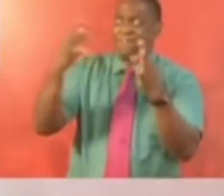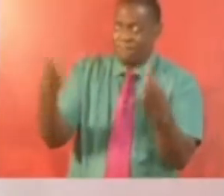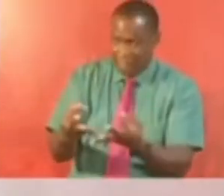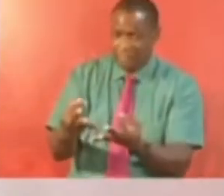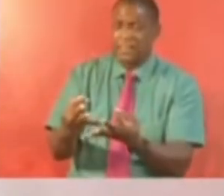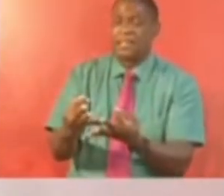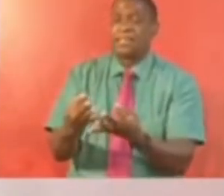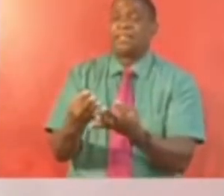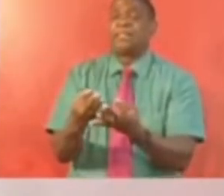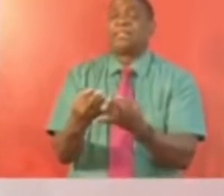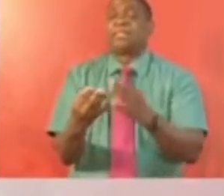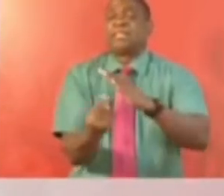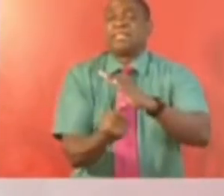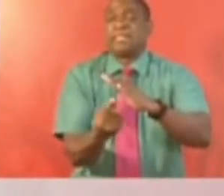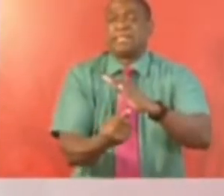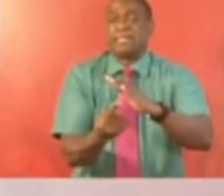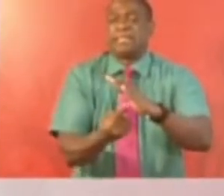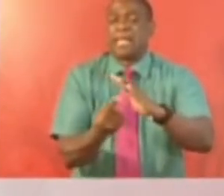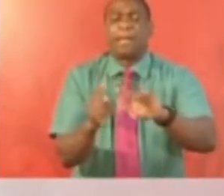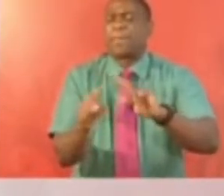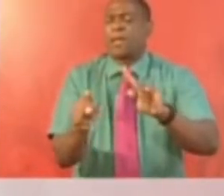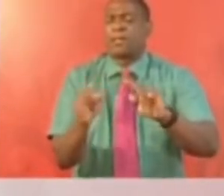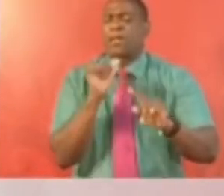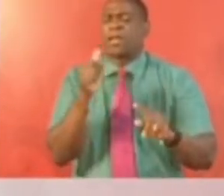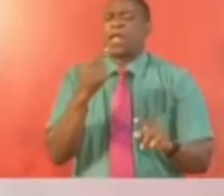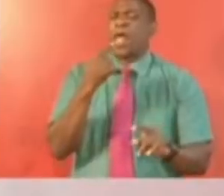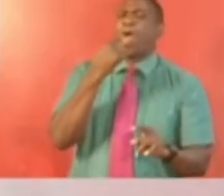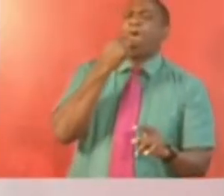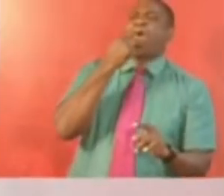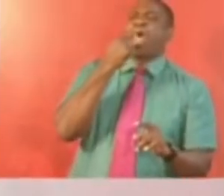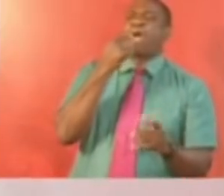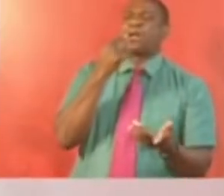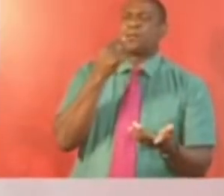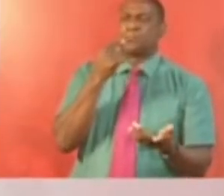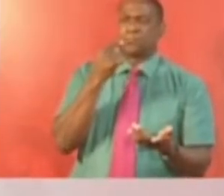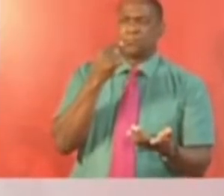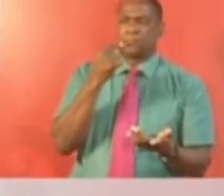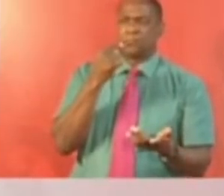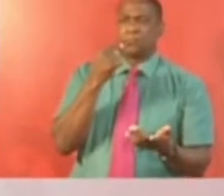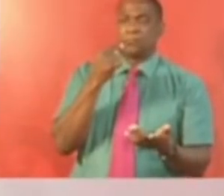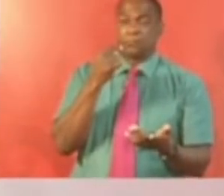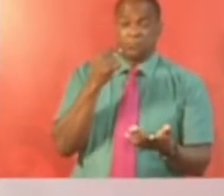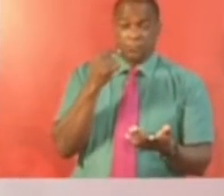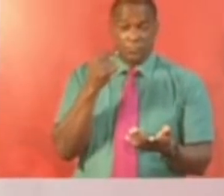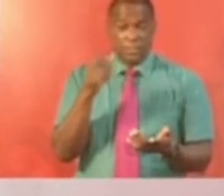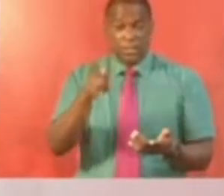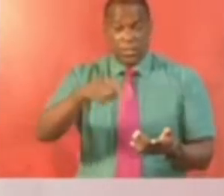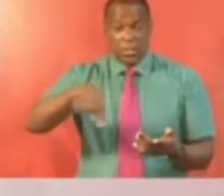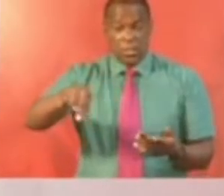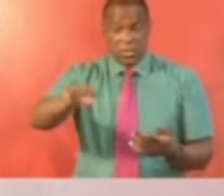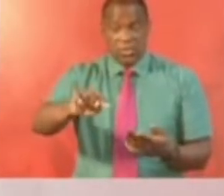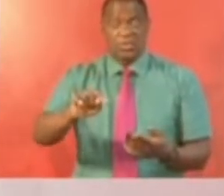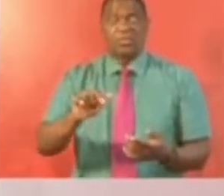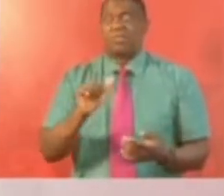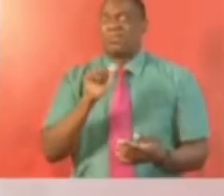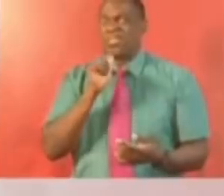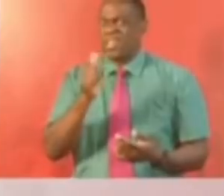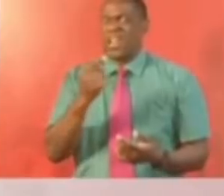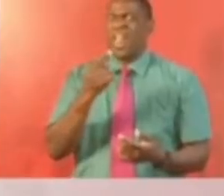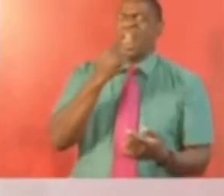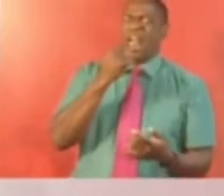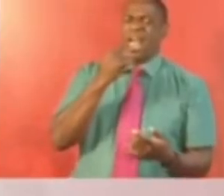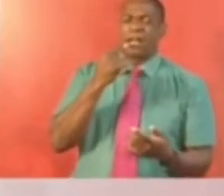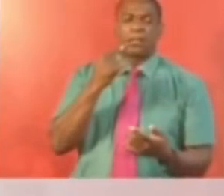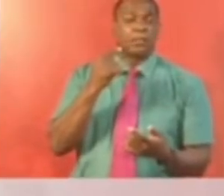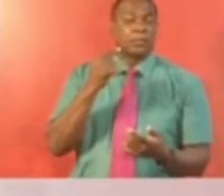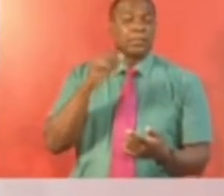swabbed themselves. Are the persons in the households who are not swabbed added to the figure provided by the ministry for persons in home